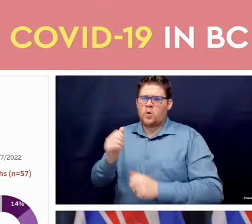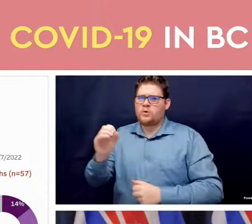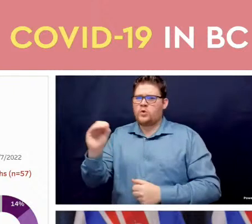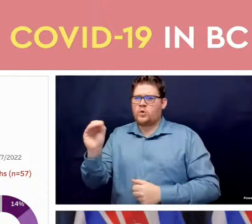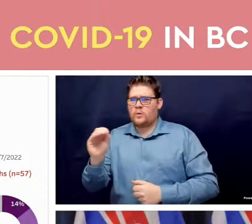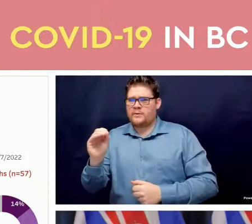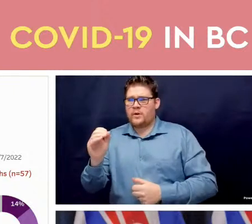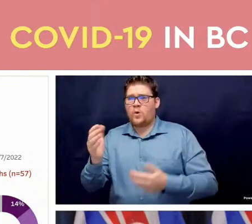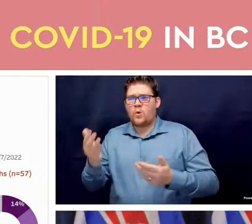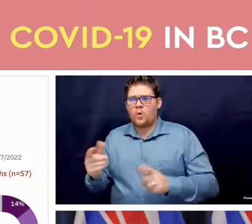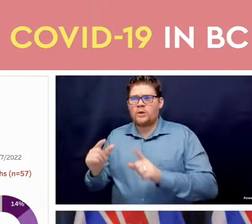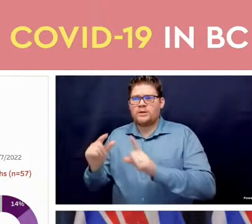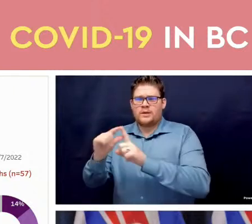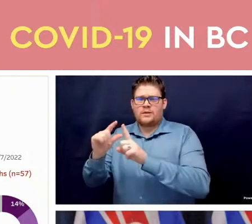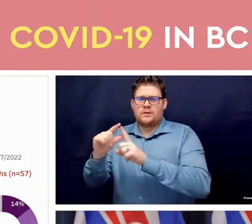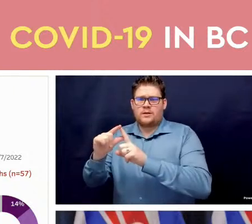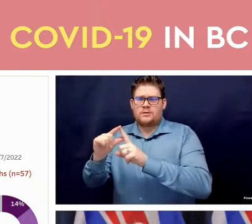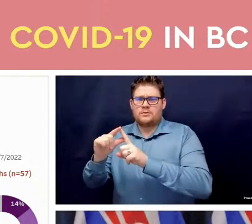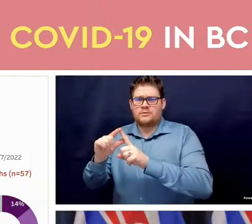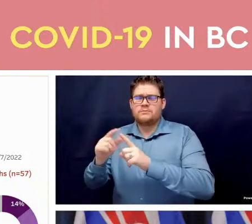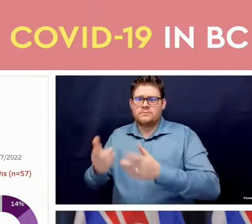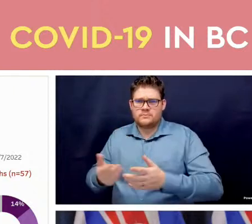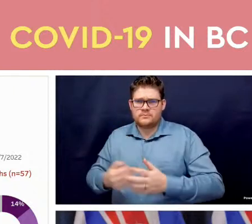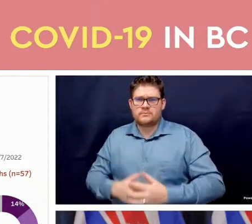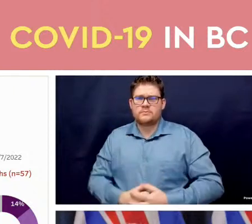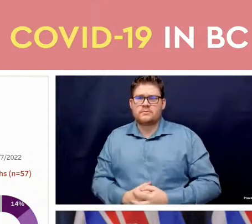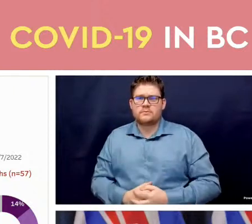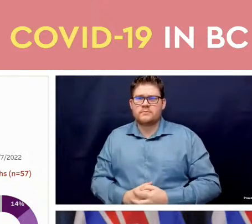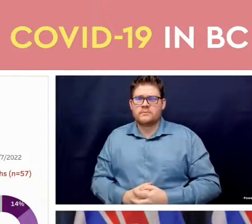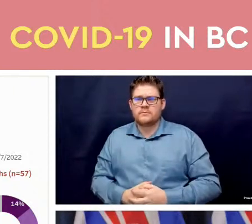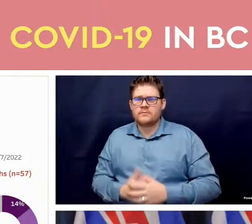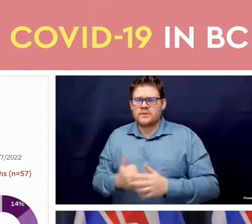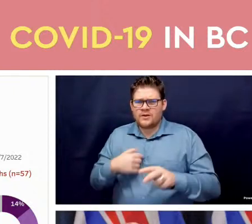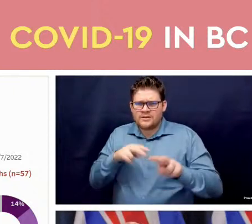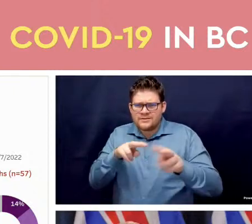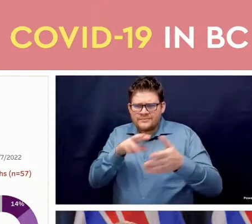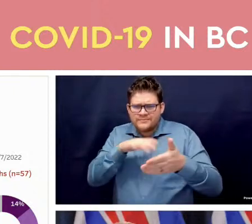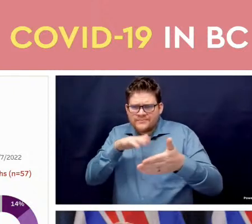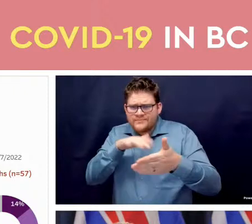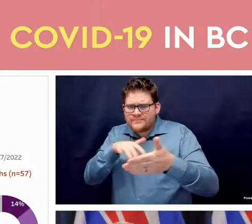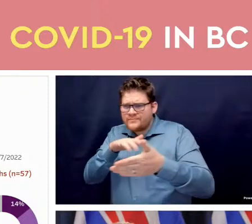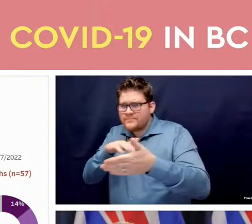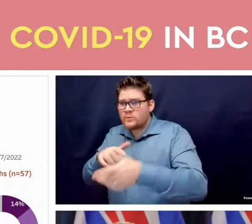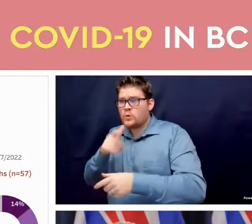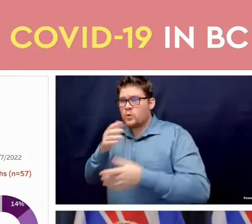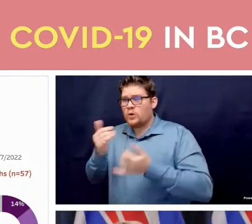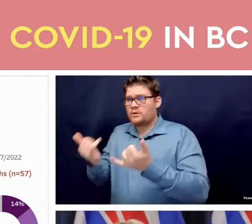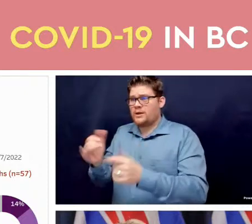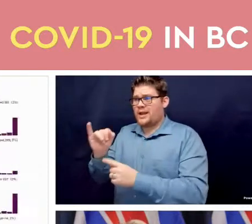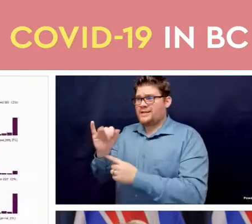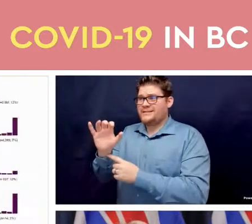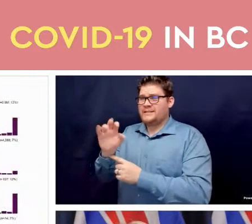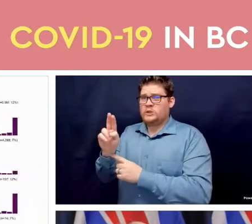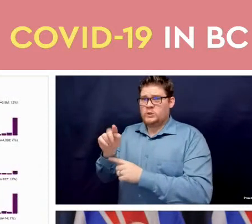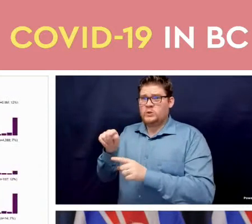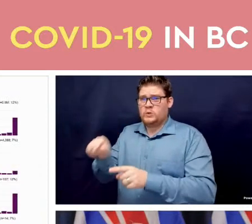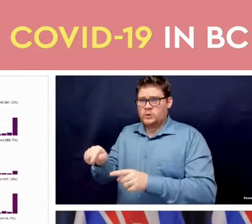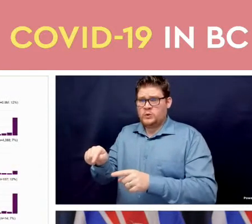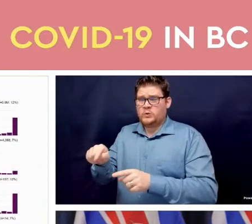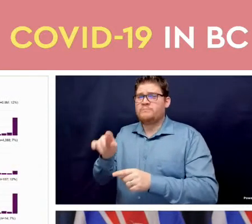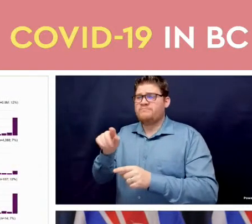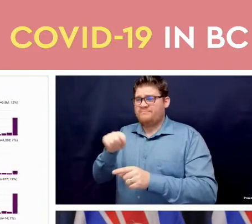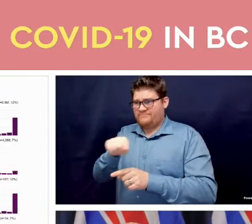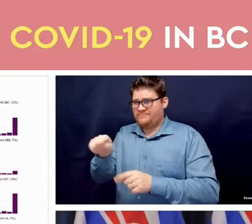who have not been vaccinated, from the very small percentage of people who don't yet have